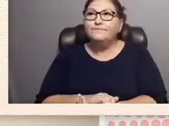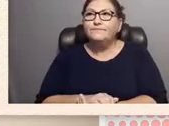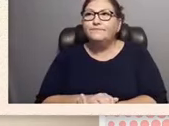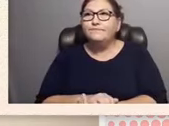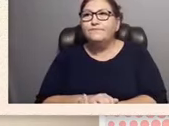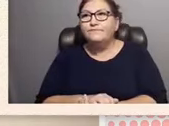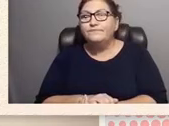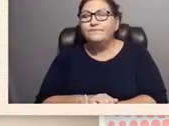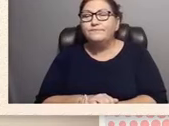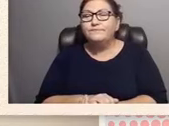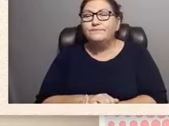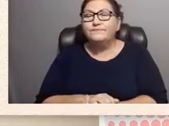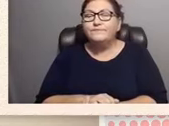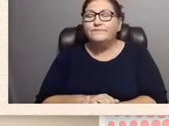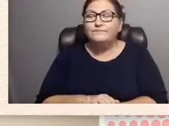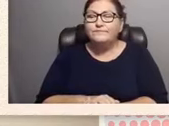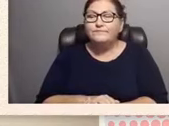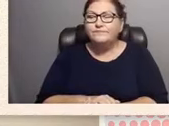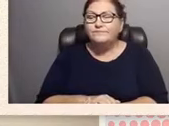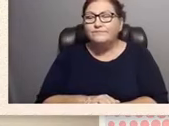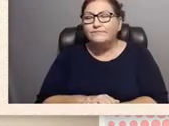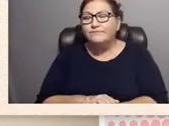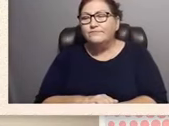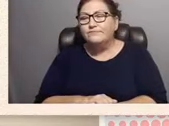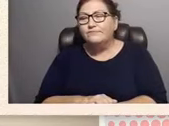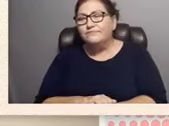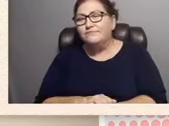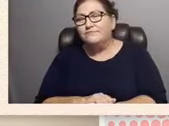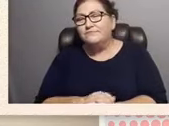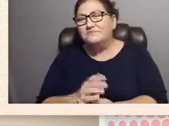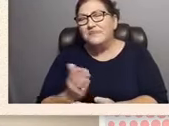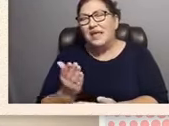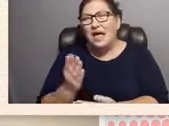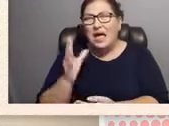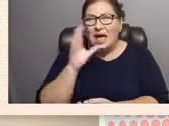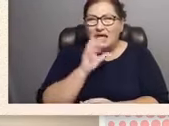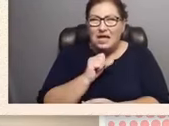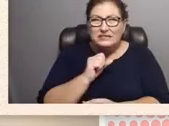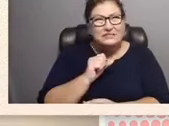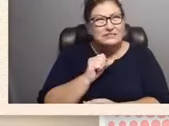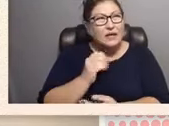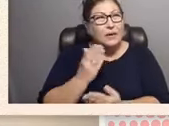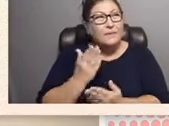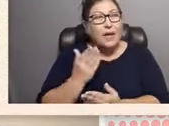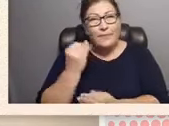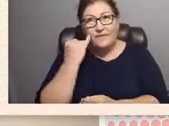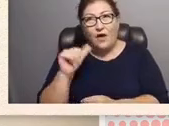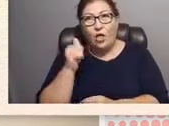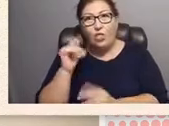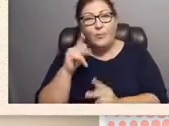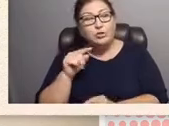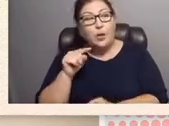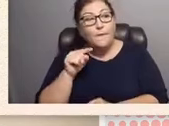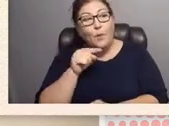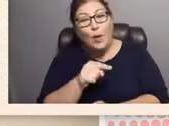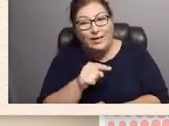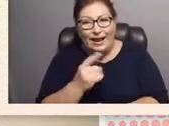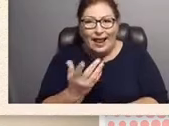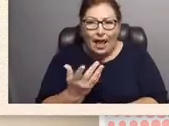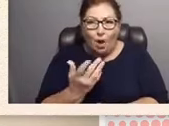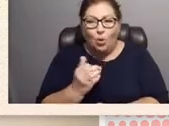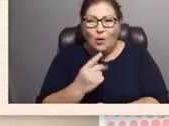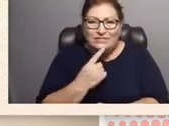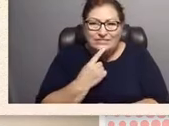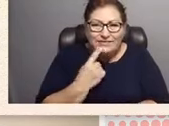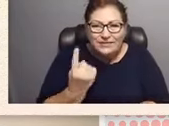once it was sort of, I guess, maybe pointed out by somebody else, it might have been um,